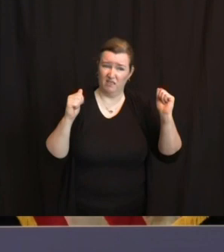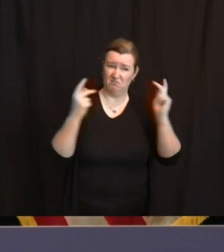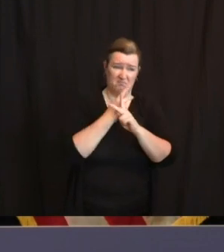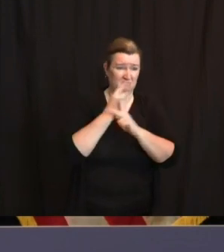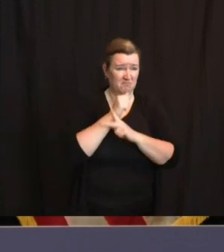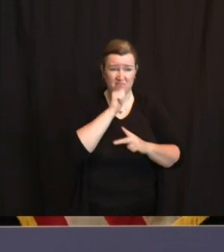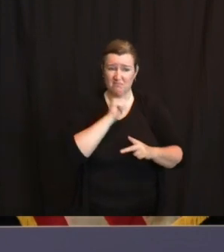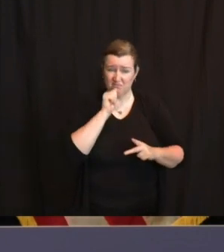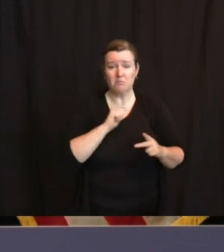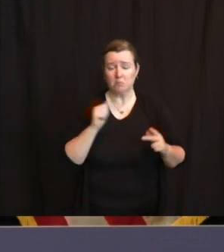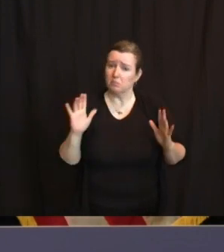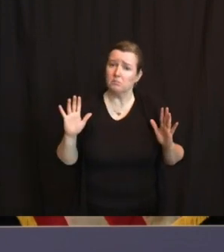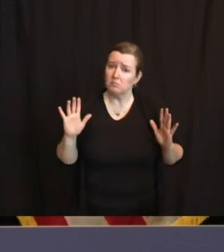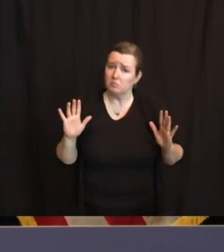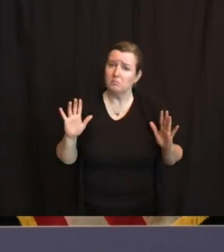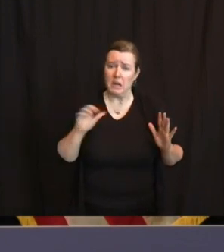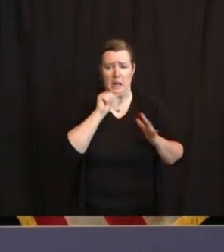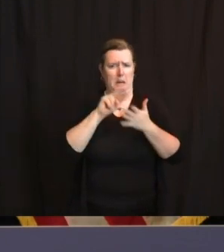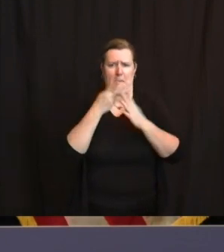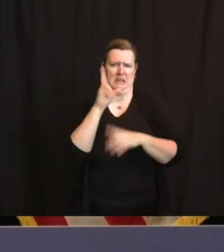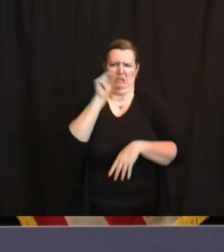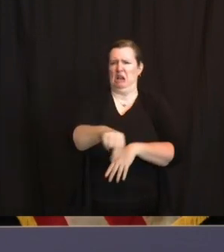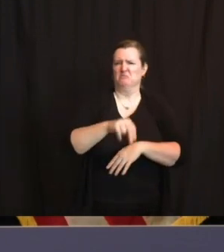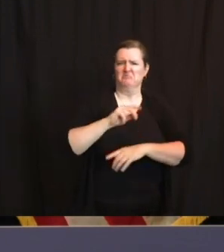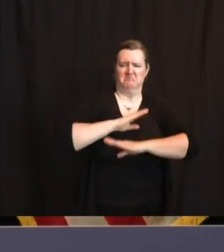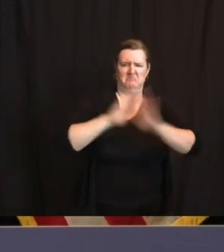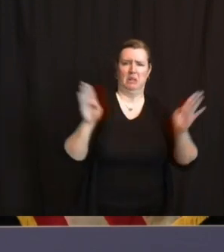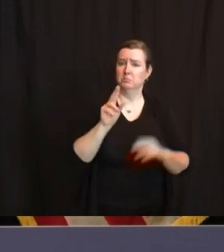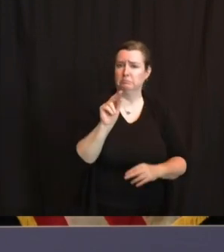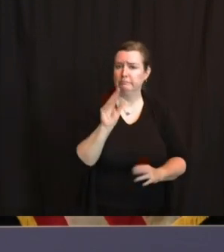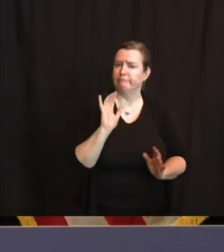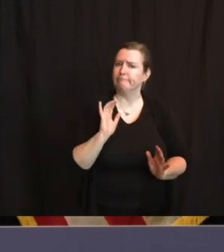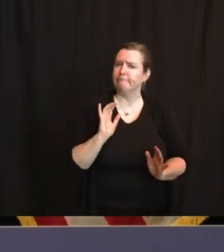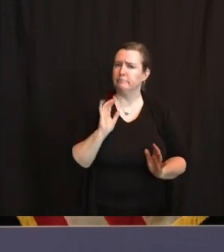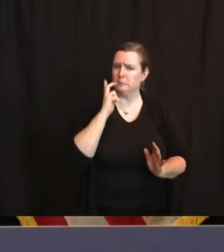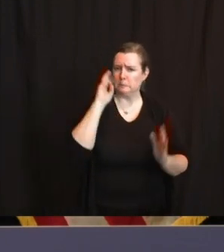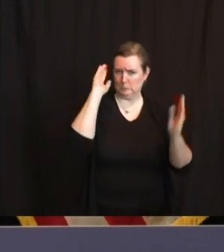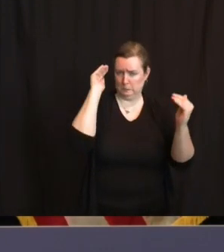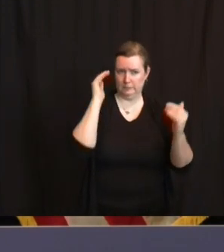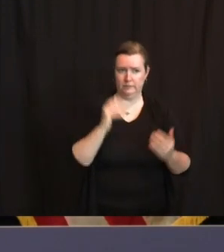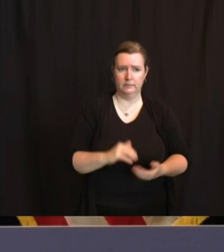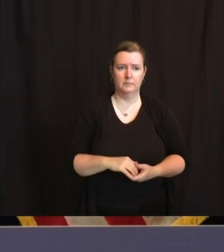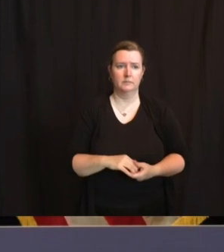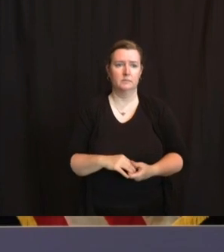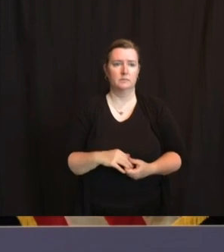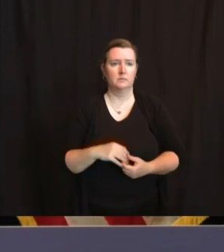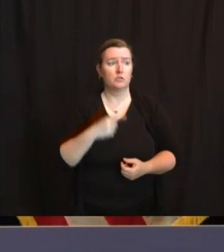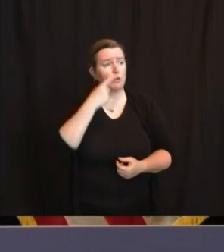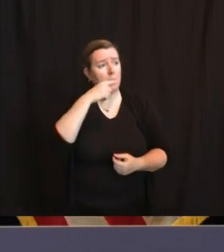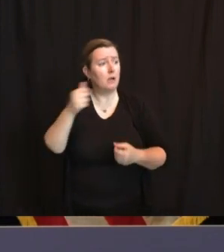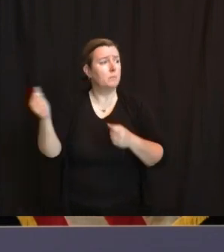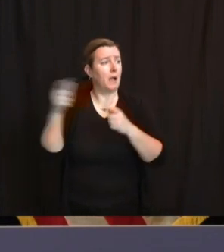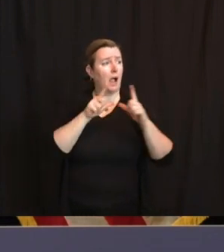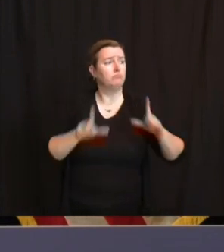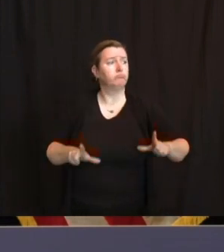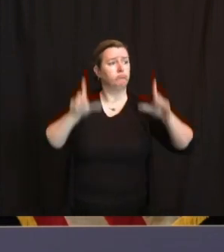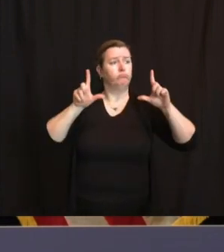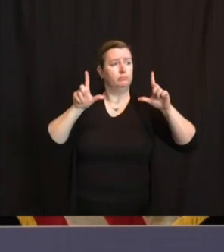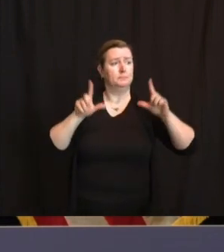later. Secondly, do you have the stages? Can you fire that up, Dan, right now? That was